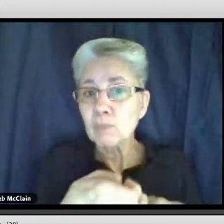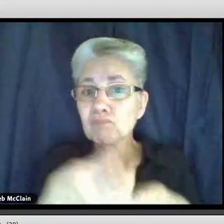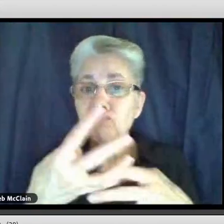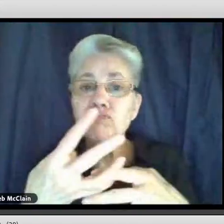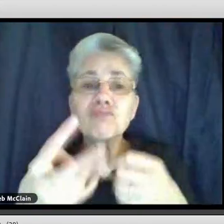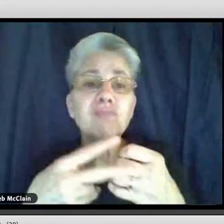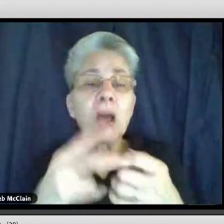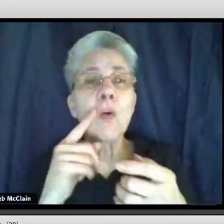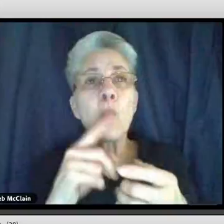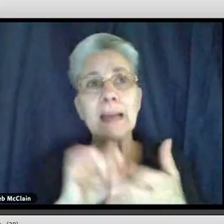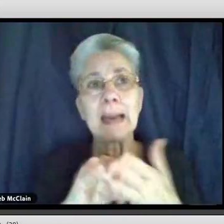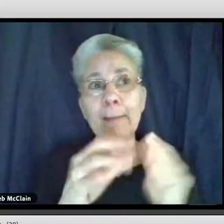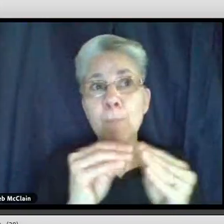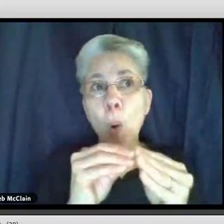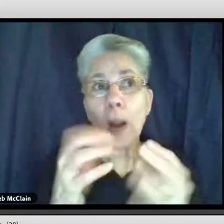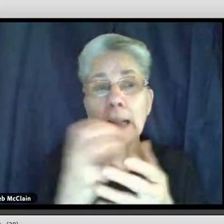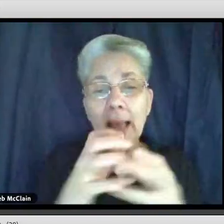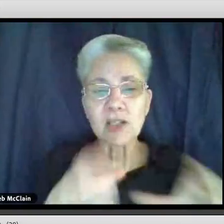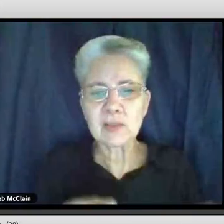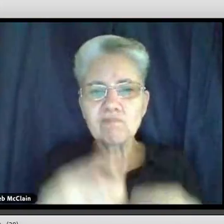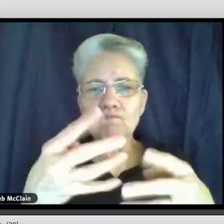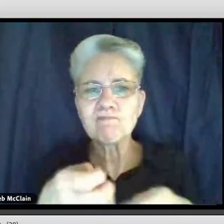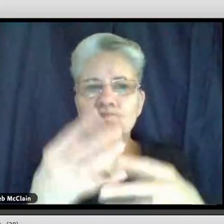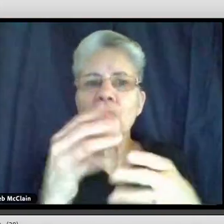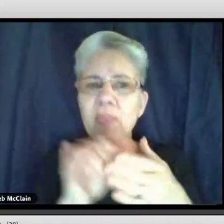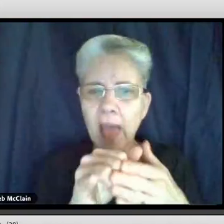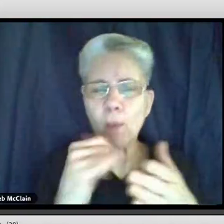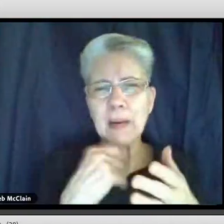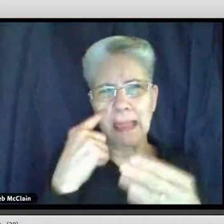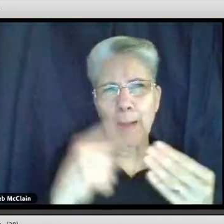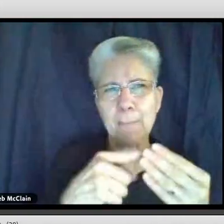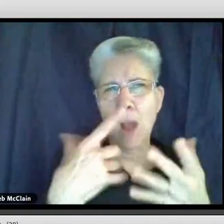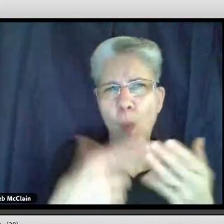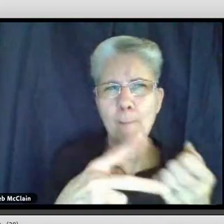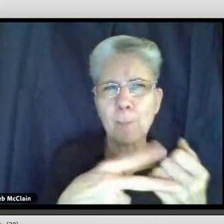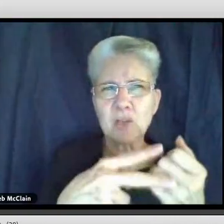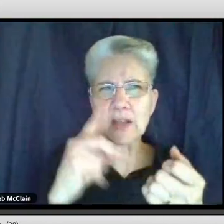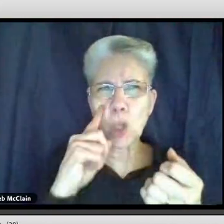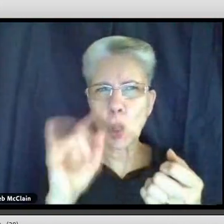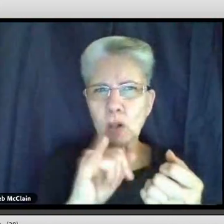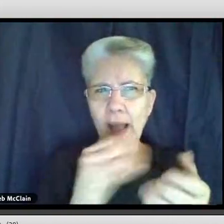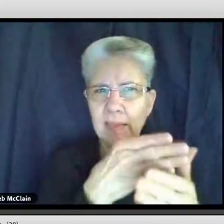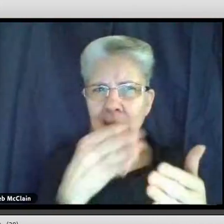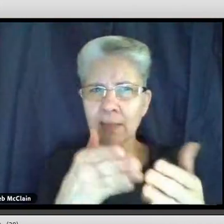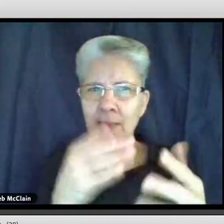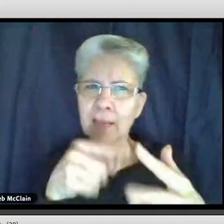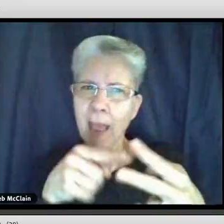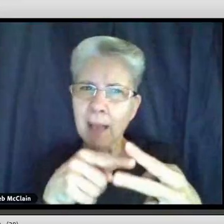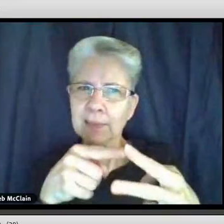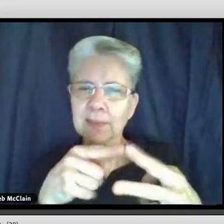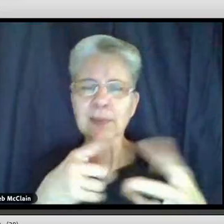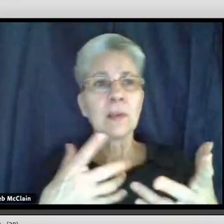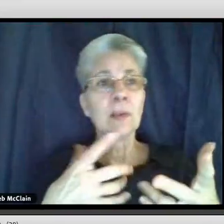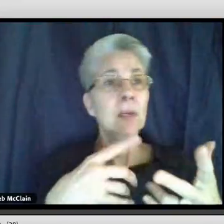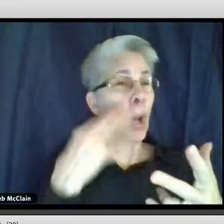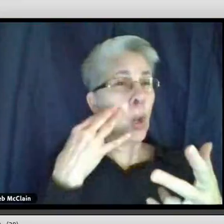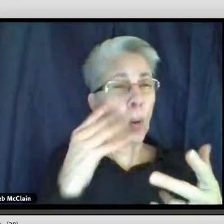get more in digital collections. We need to start to think about what does preservation look for us. Just knowing where you're